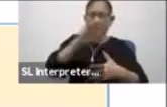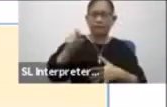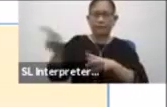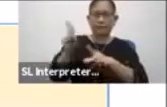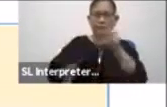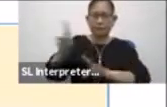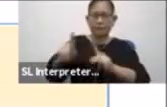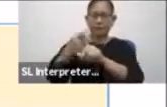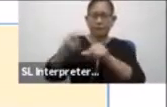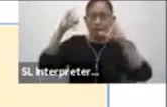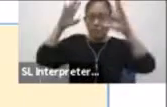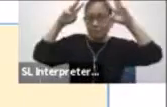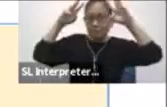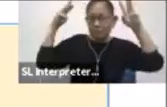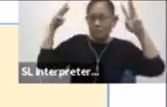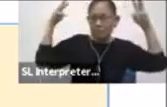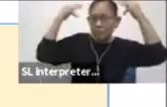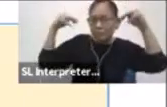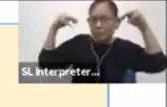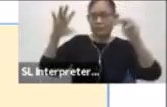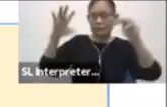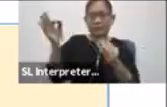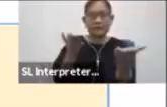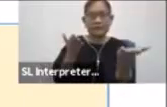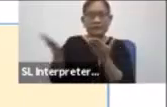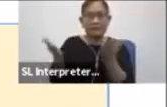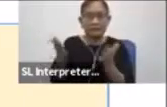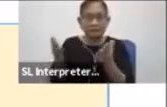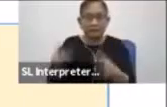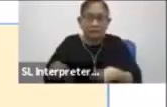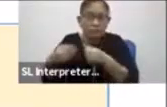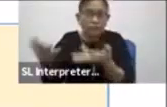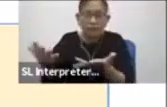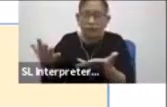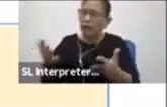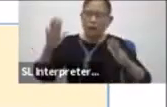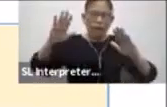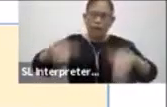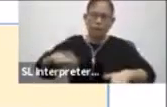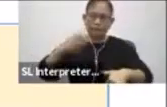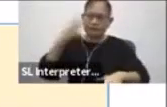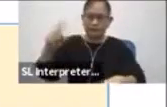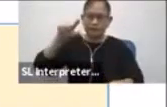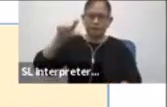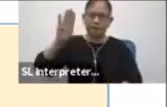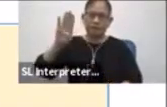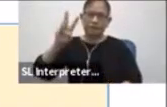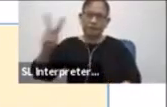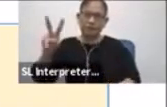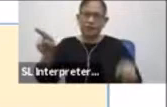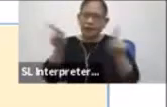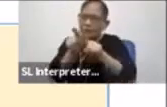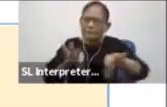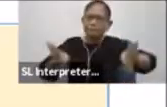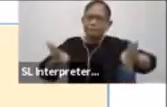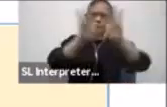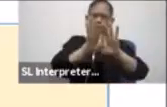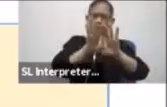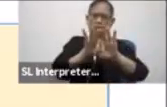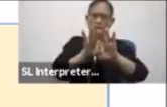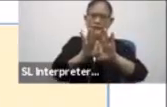managers, or service providers do not see GBV prevention and management as a priority in humanitarian